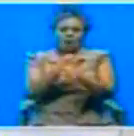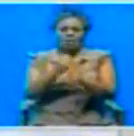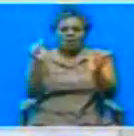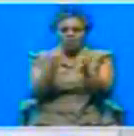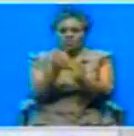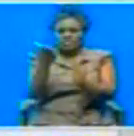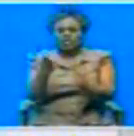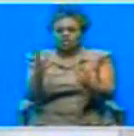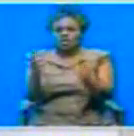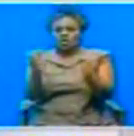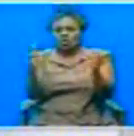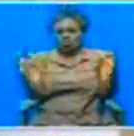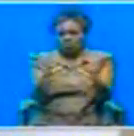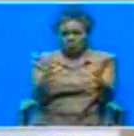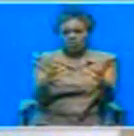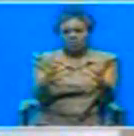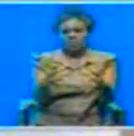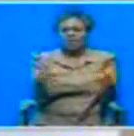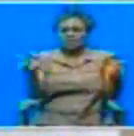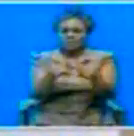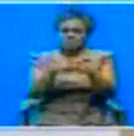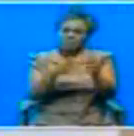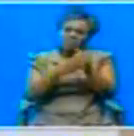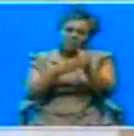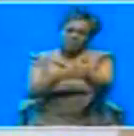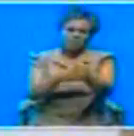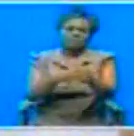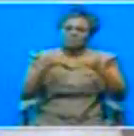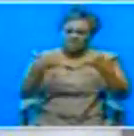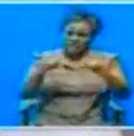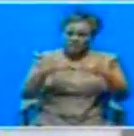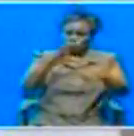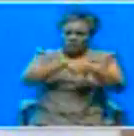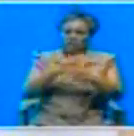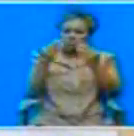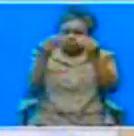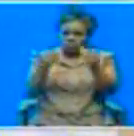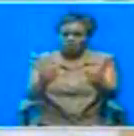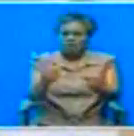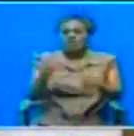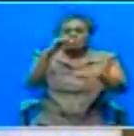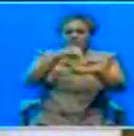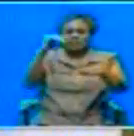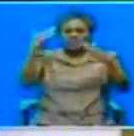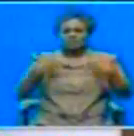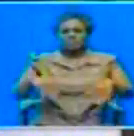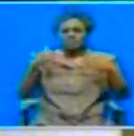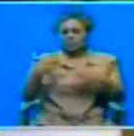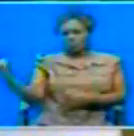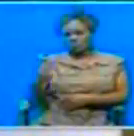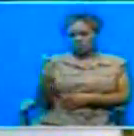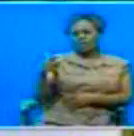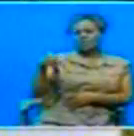these culprits and the elders. And as the leadership scuttles to find solutions, only victims like Halima and